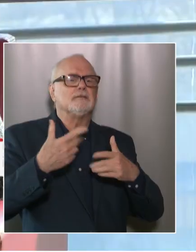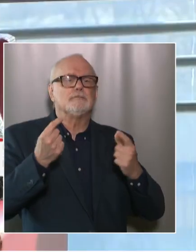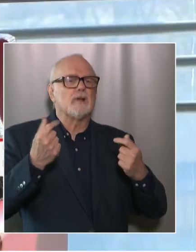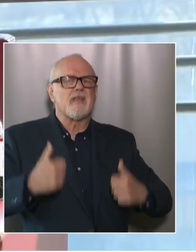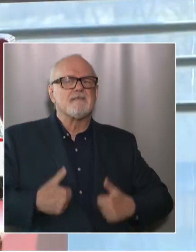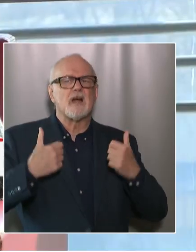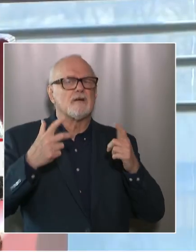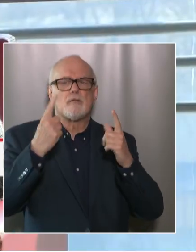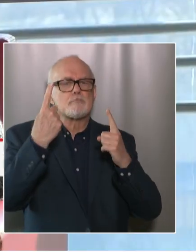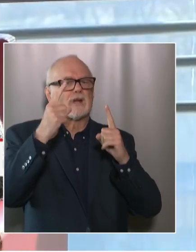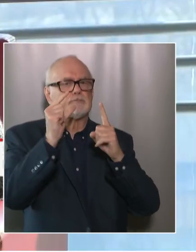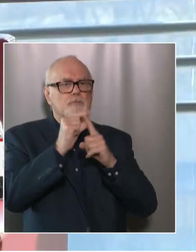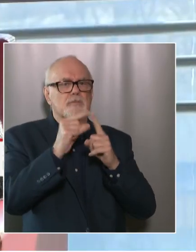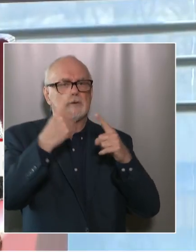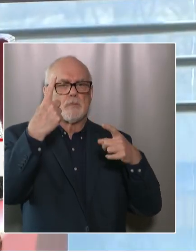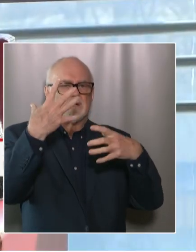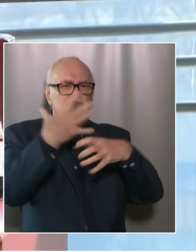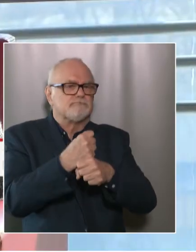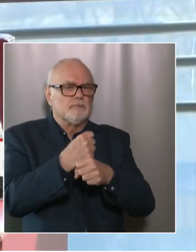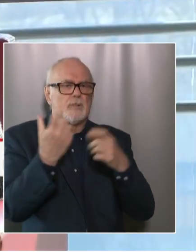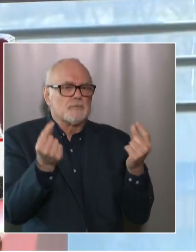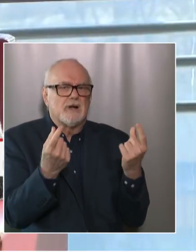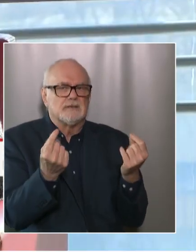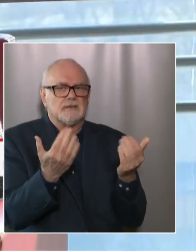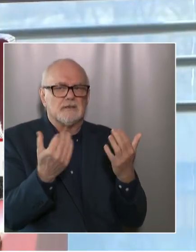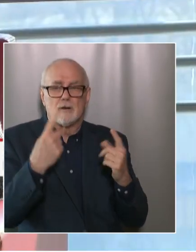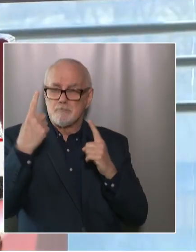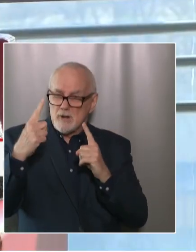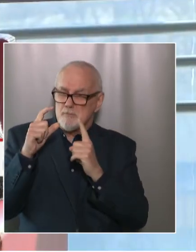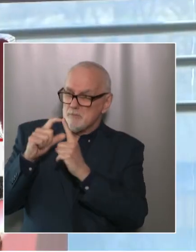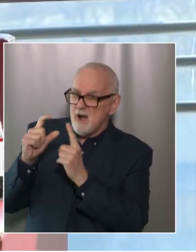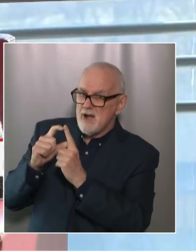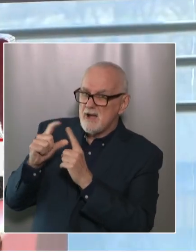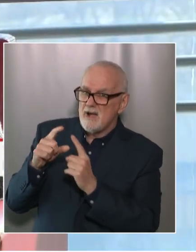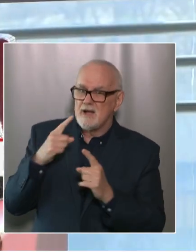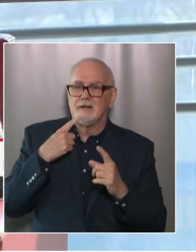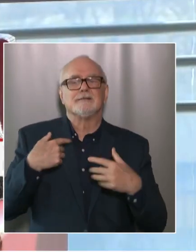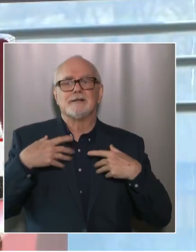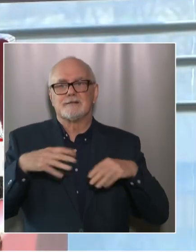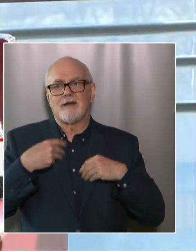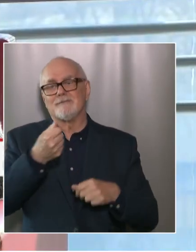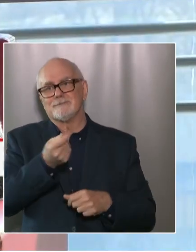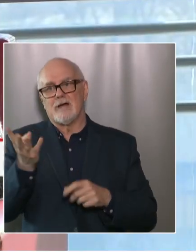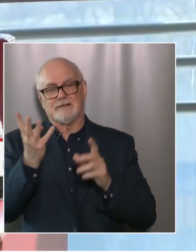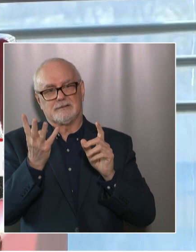That's hard to answer in one word. We'll take a couple then.